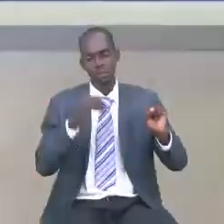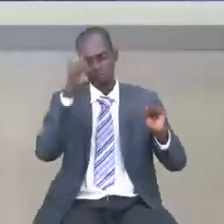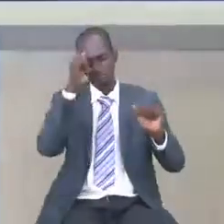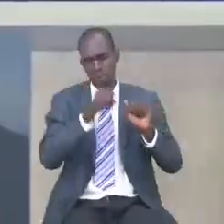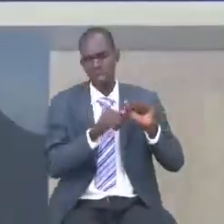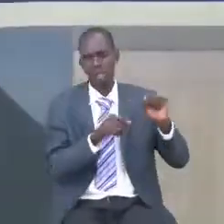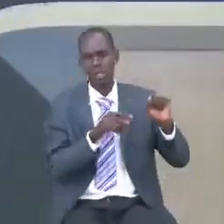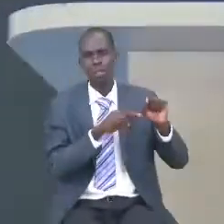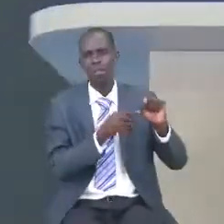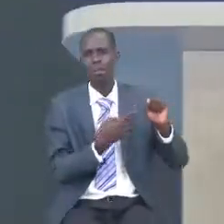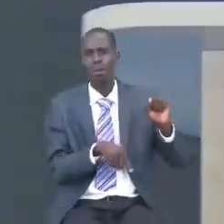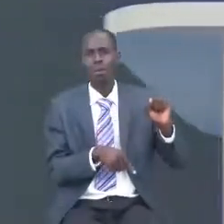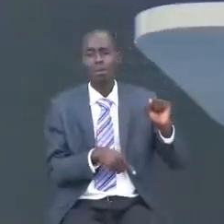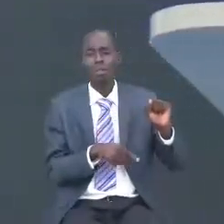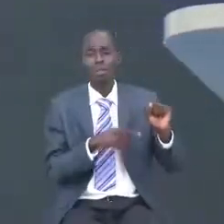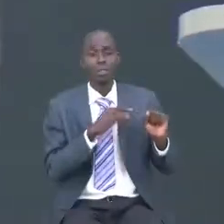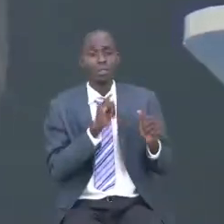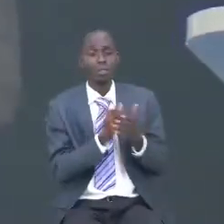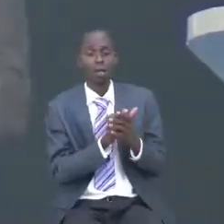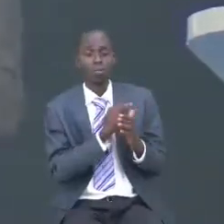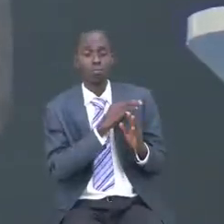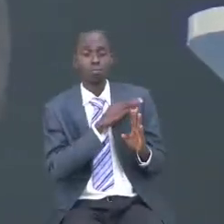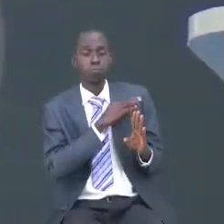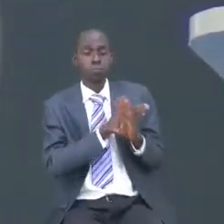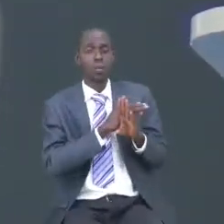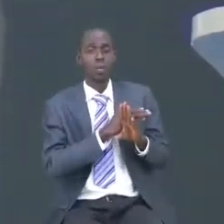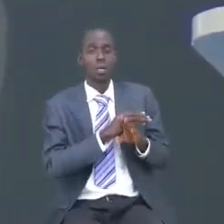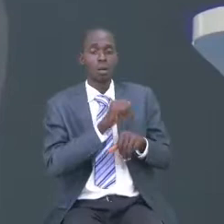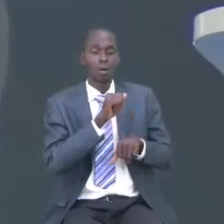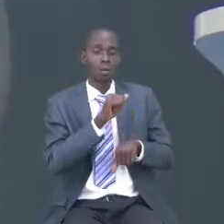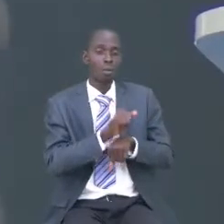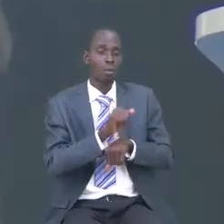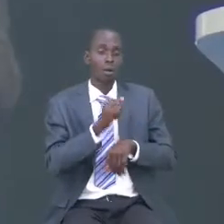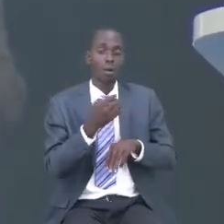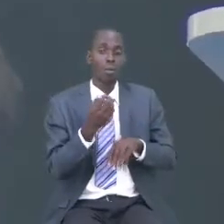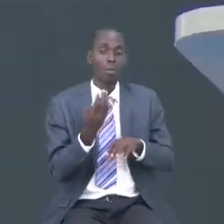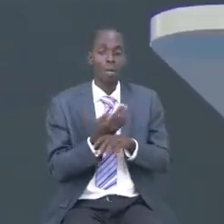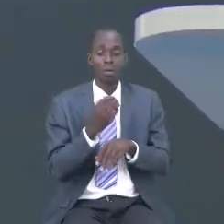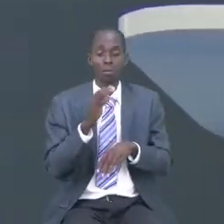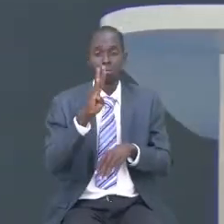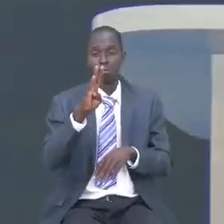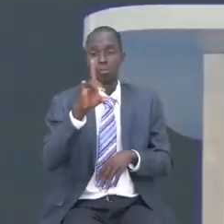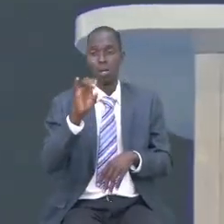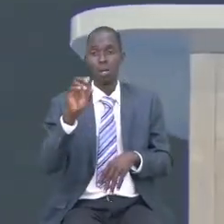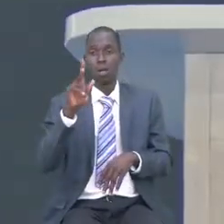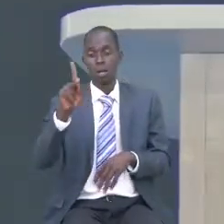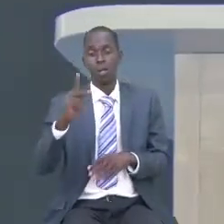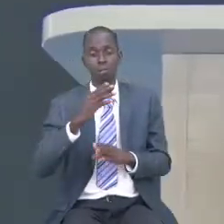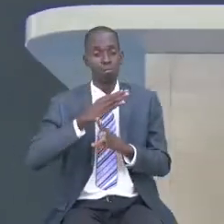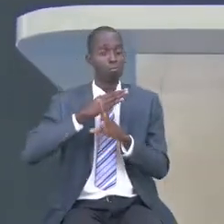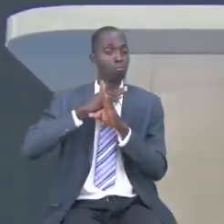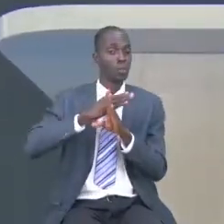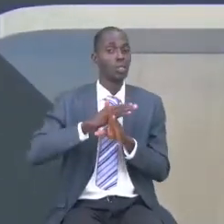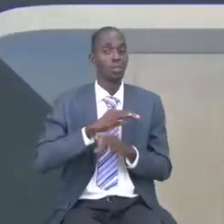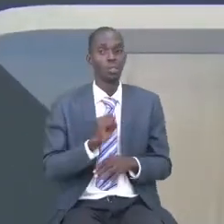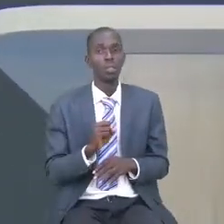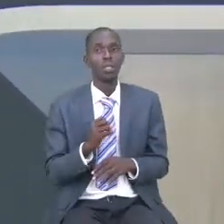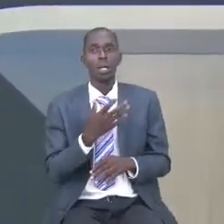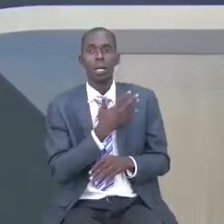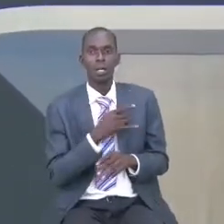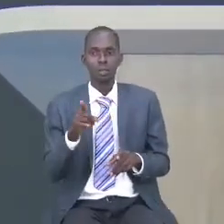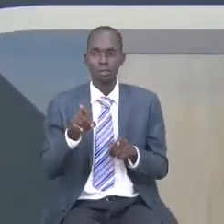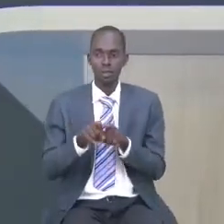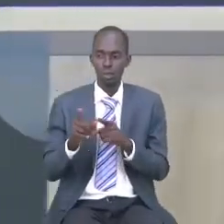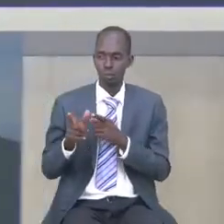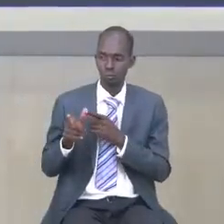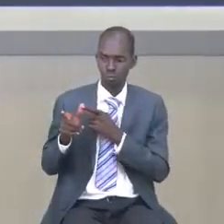The stumbling block that he put in front of him. He was like a runner, and he was running towards the goal